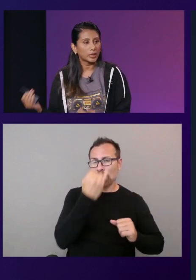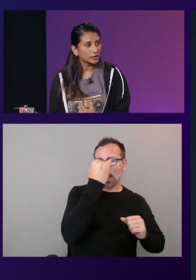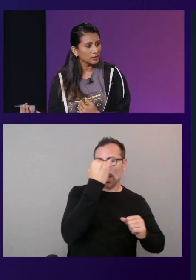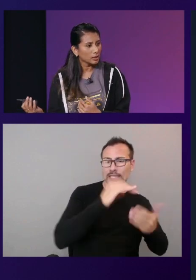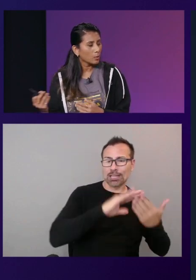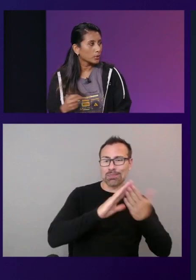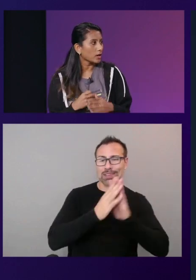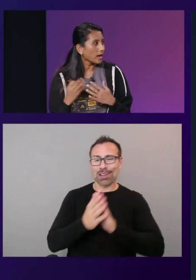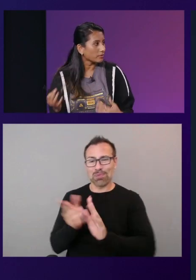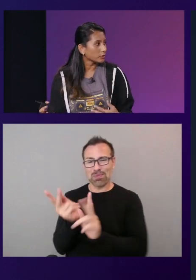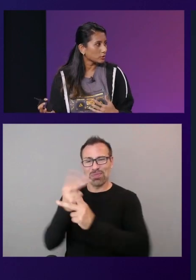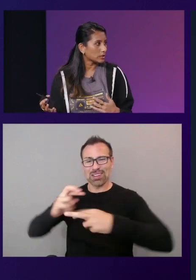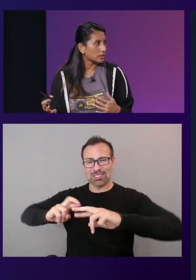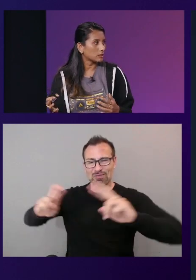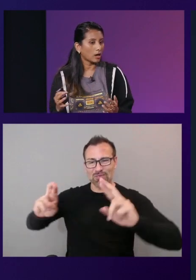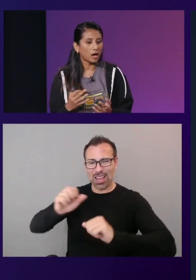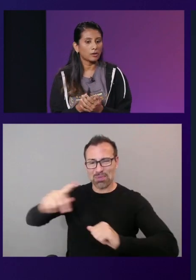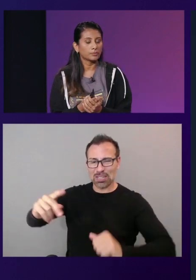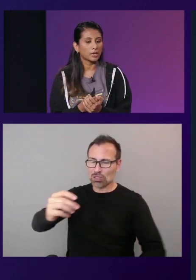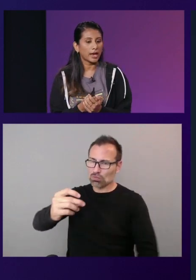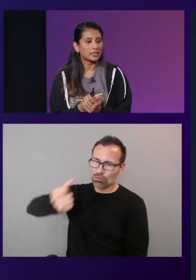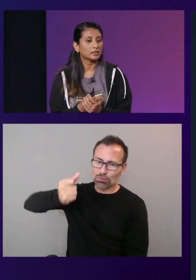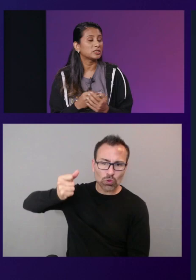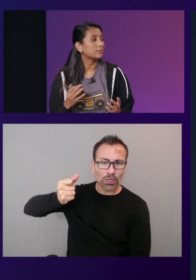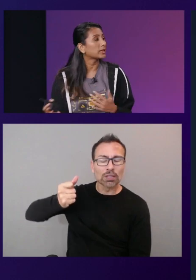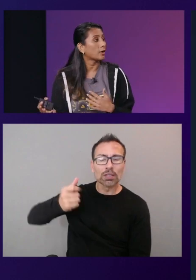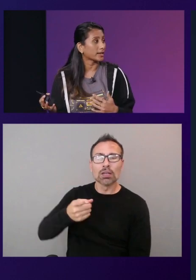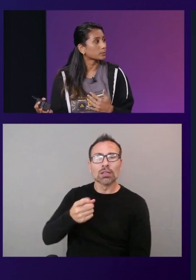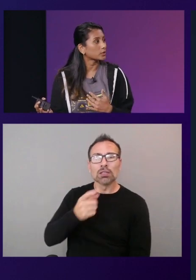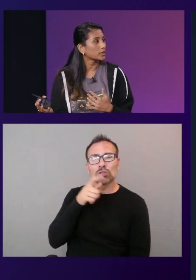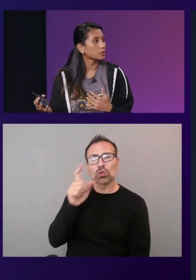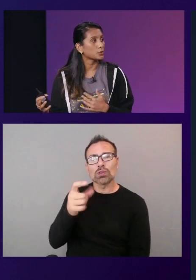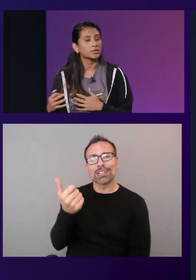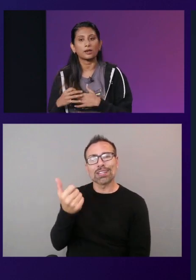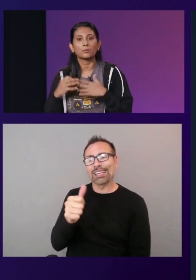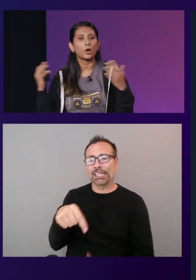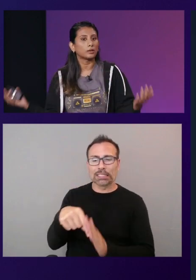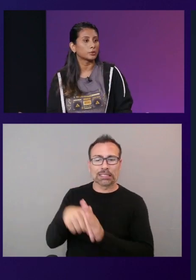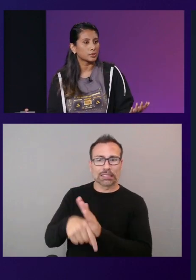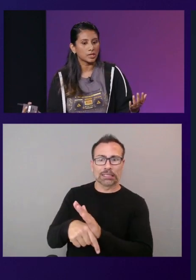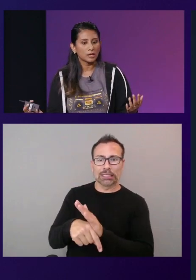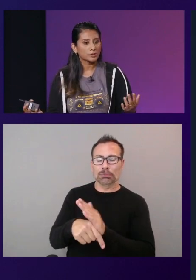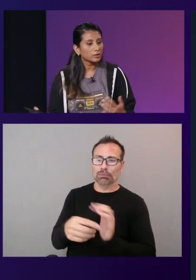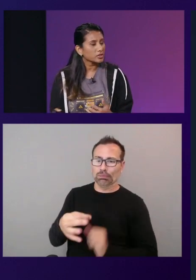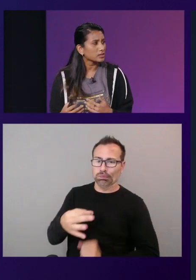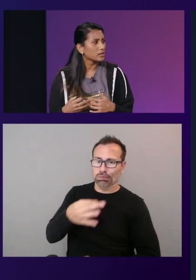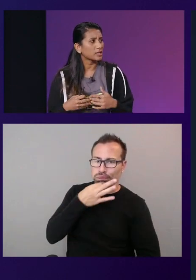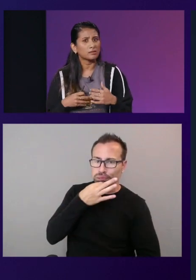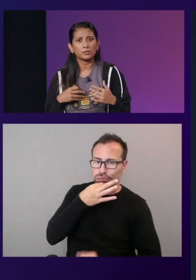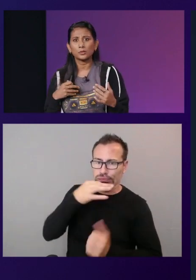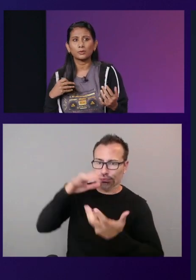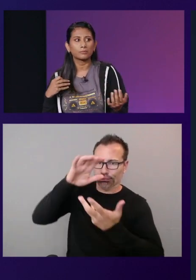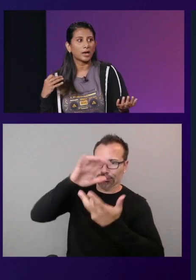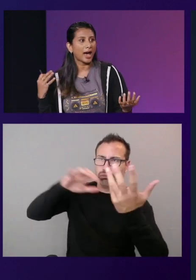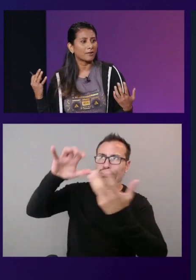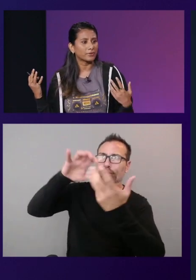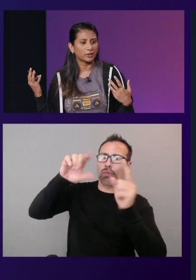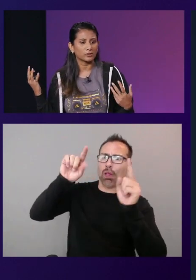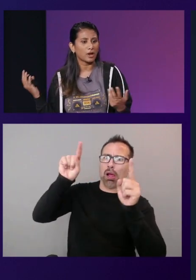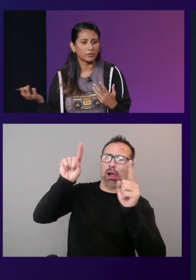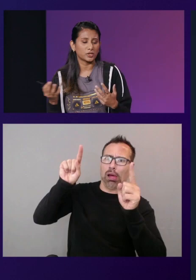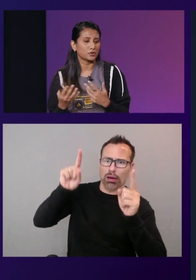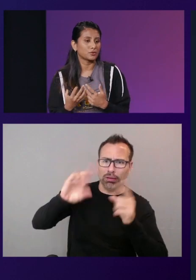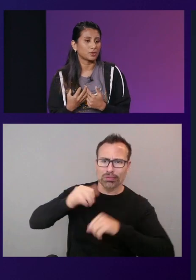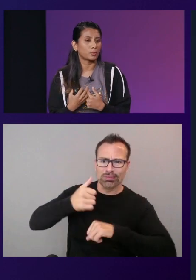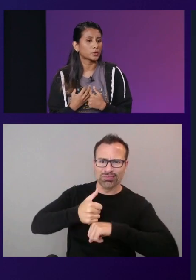very quickly without having to need any deep cloud expertise to set up all those services and have